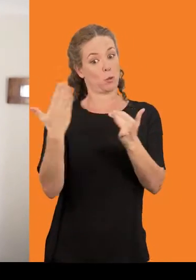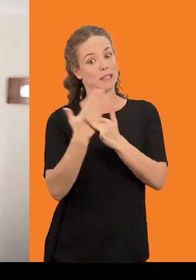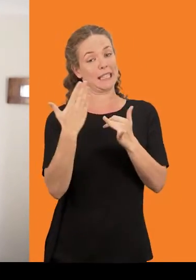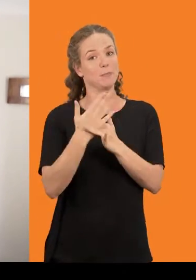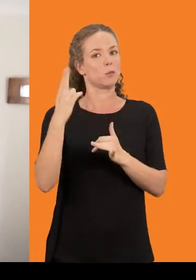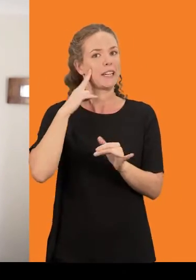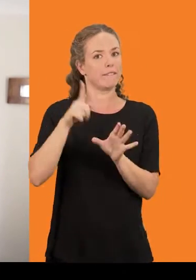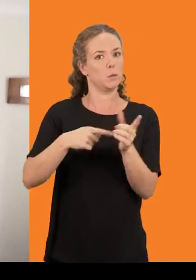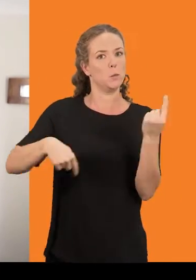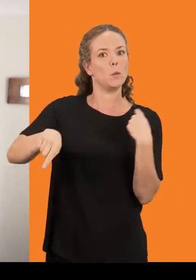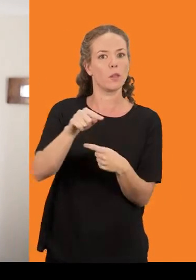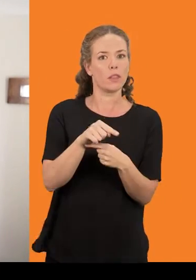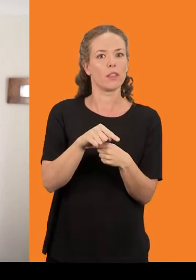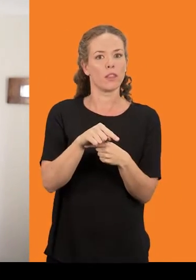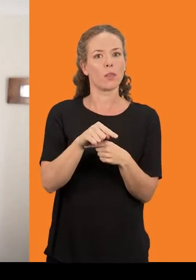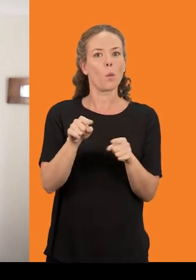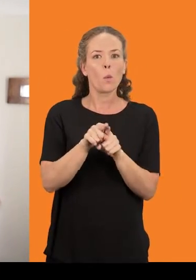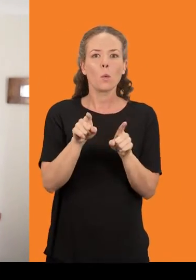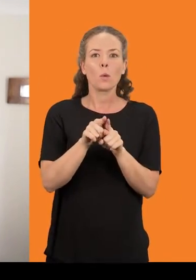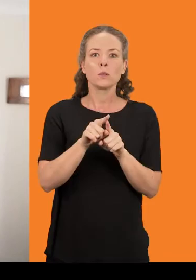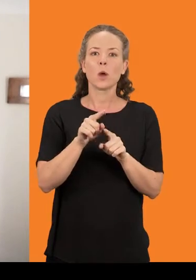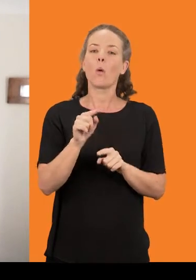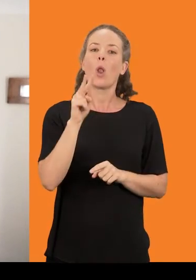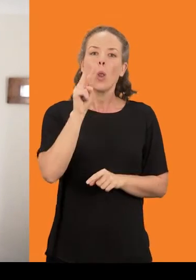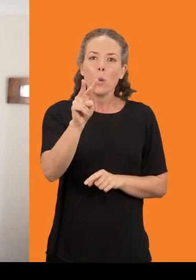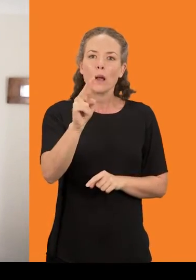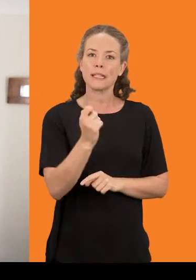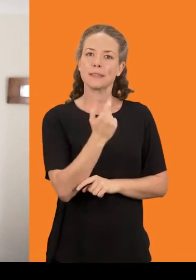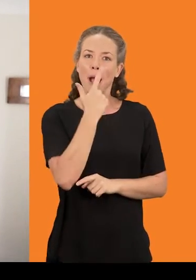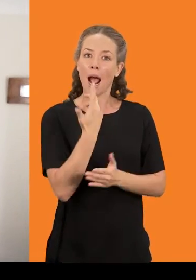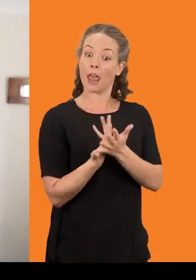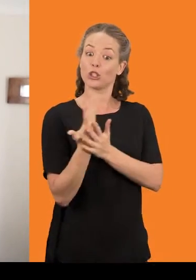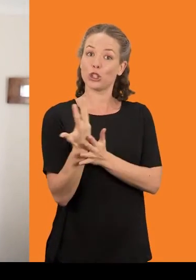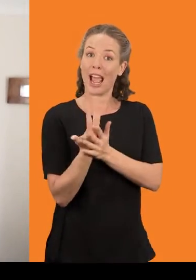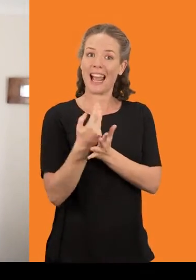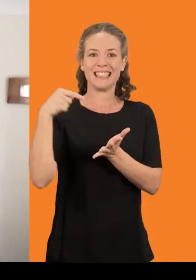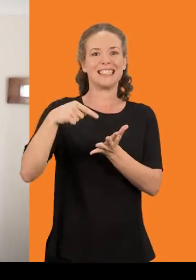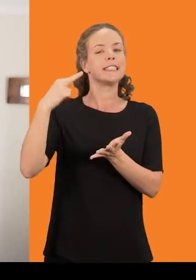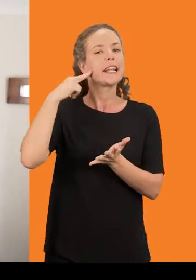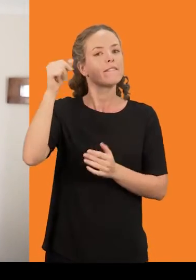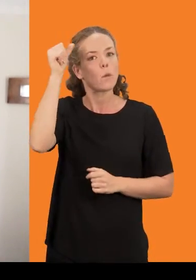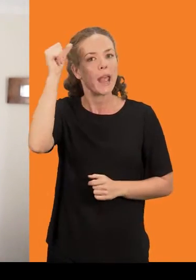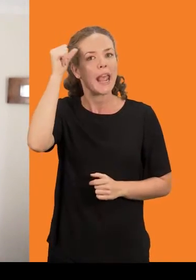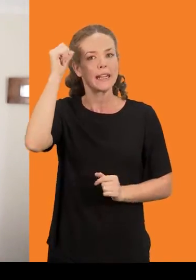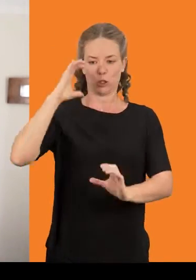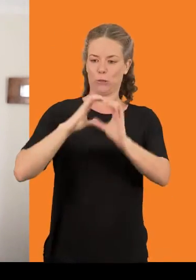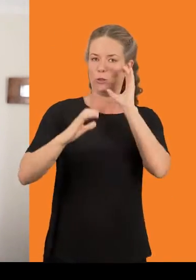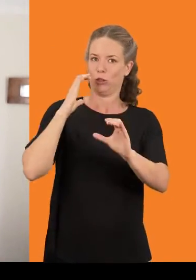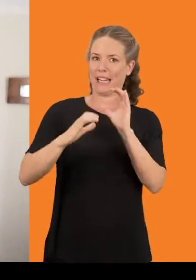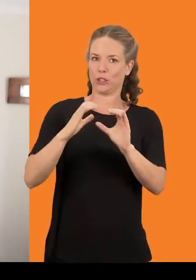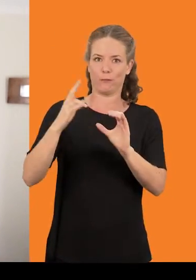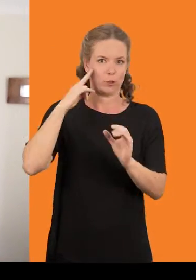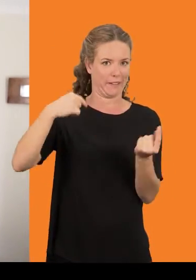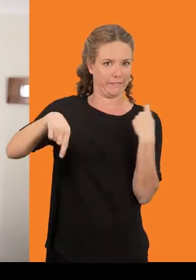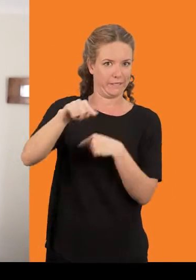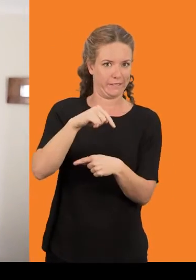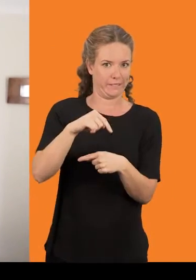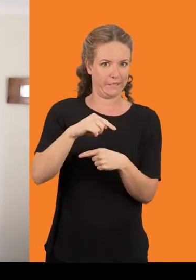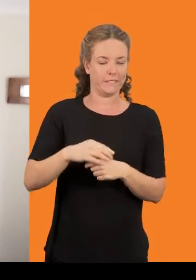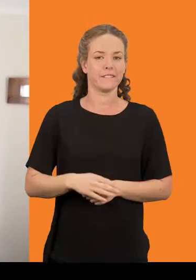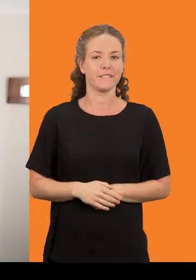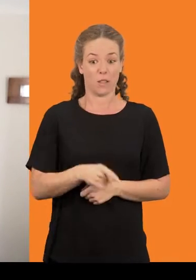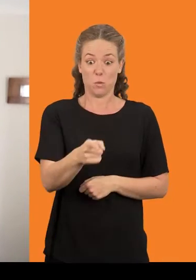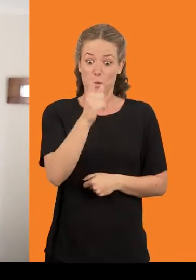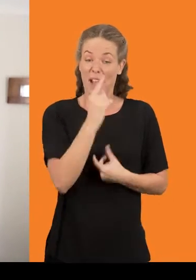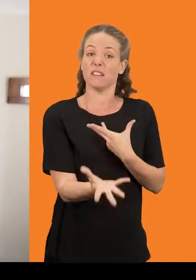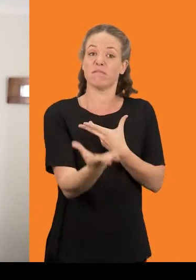services being as accessible to deaf young people as possible. Then there's also Look Smile Chat, which is all about deaf awareness and the communication needs for deaf young people. So